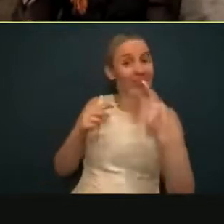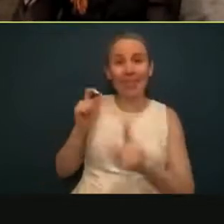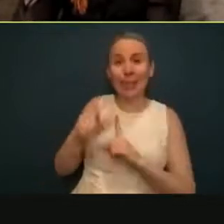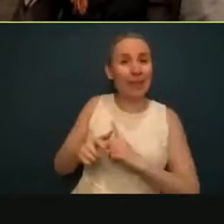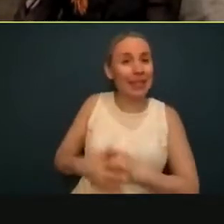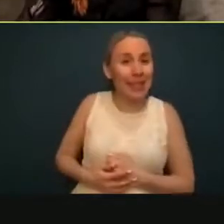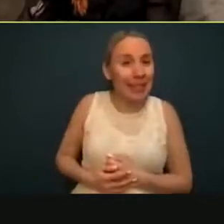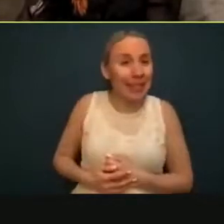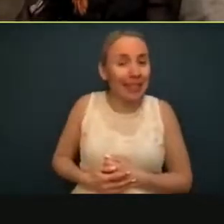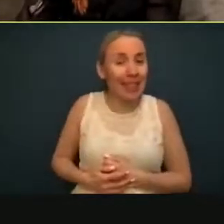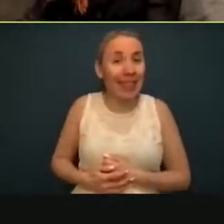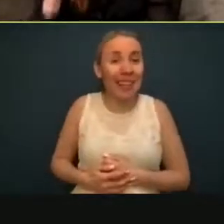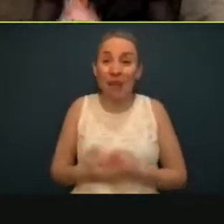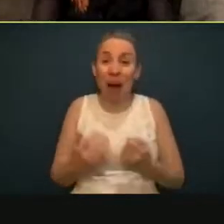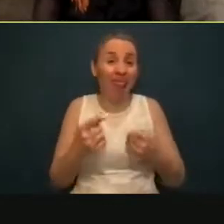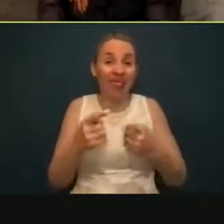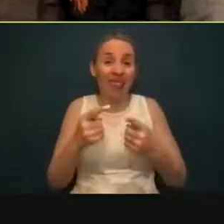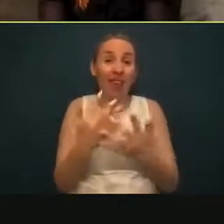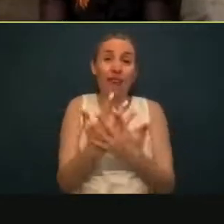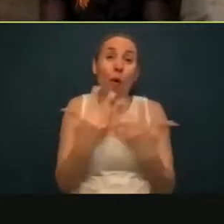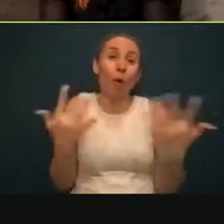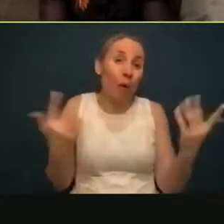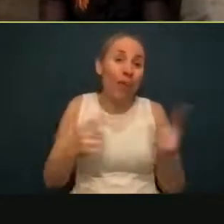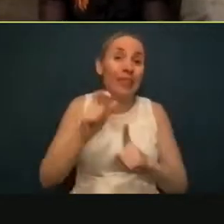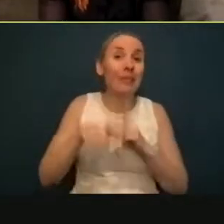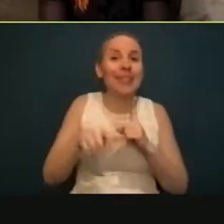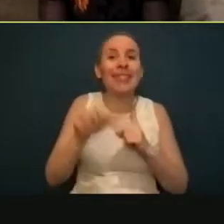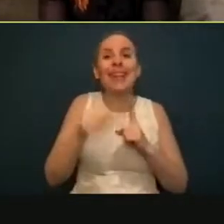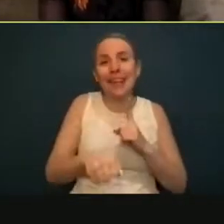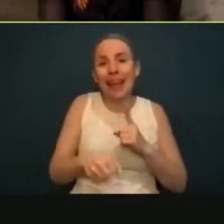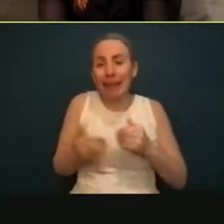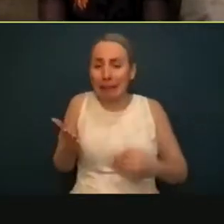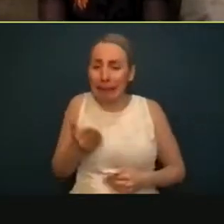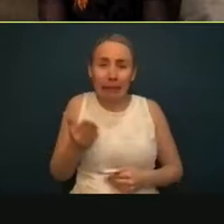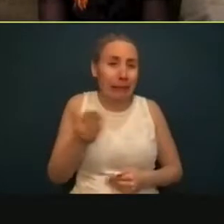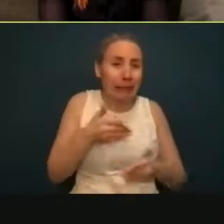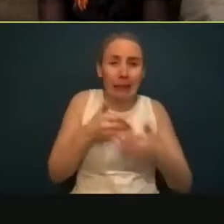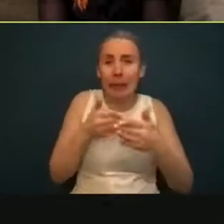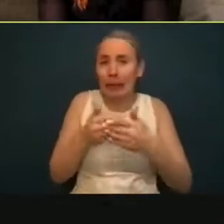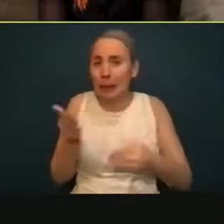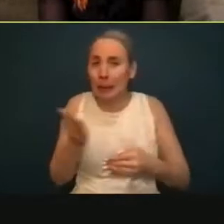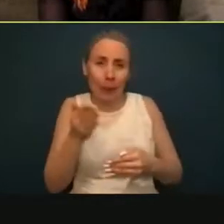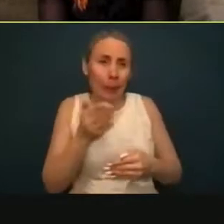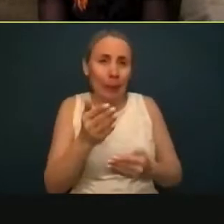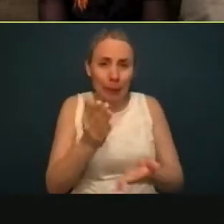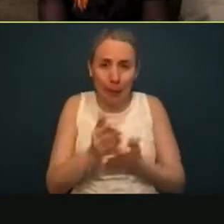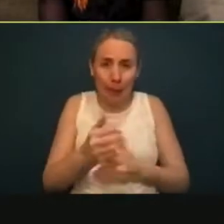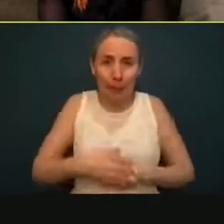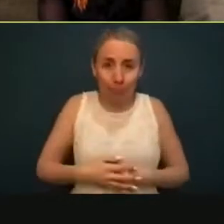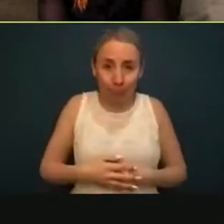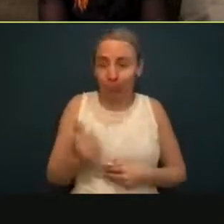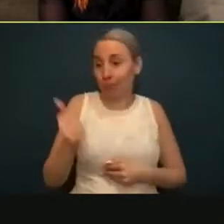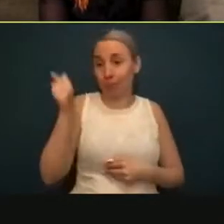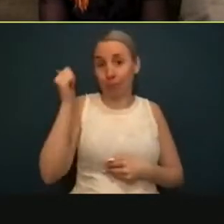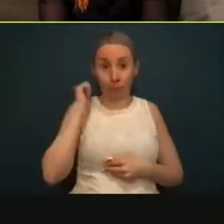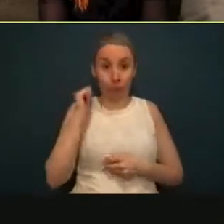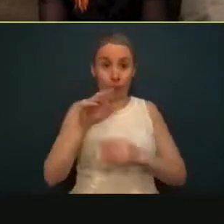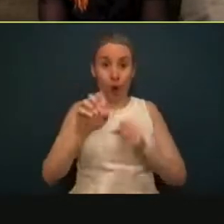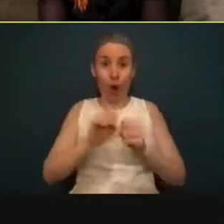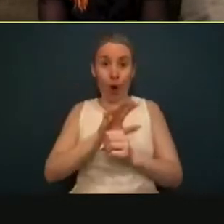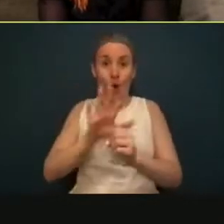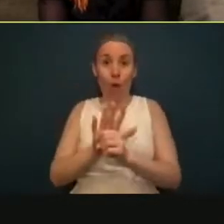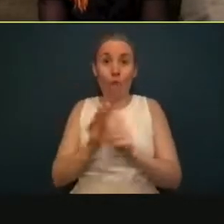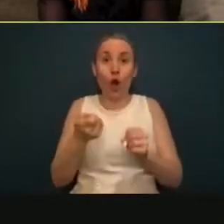disabilities of all kinds, we're all navigating different issues all the time. And so actually when the lockdown occurred, it was just another